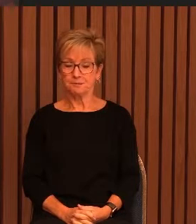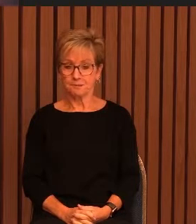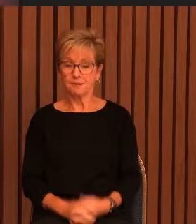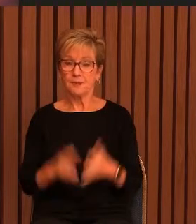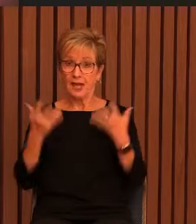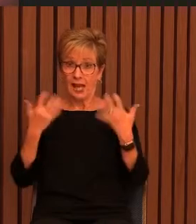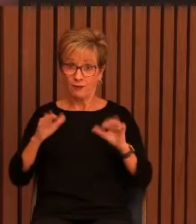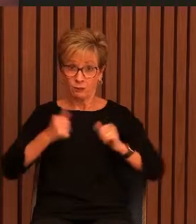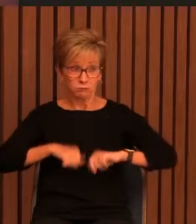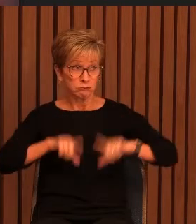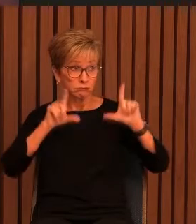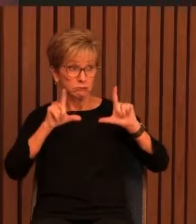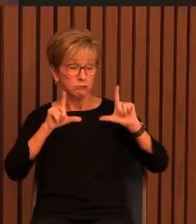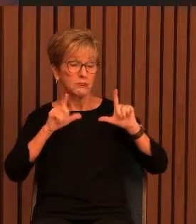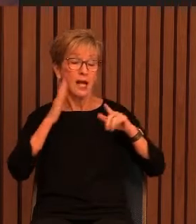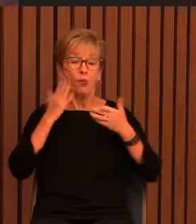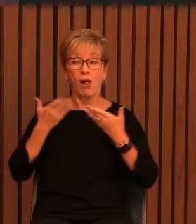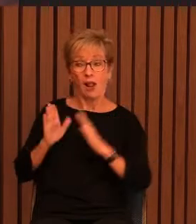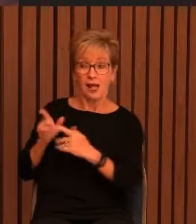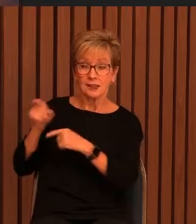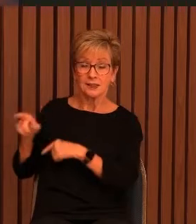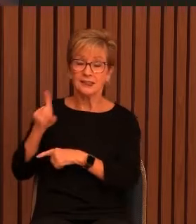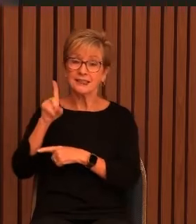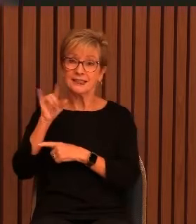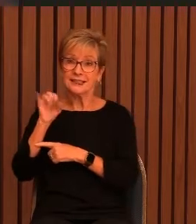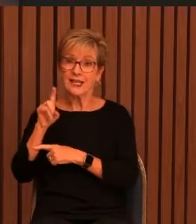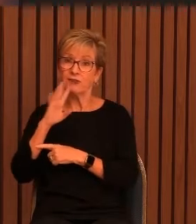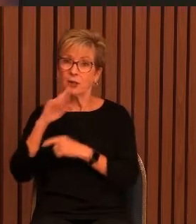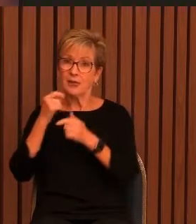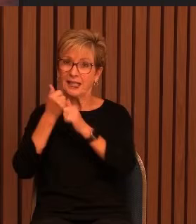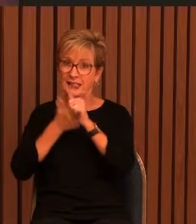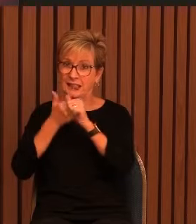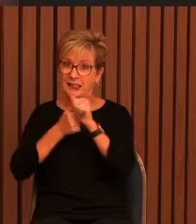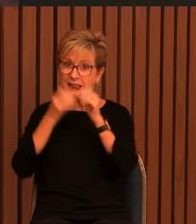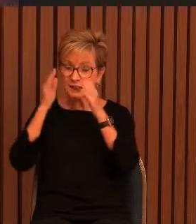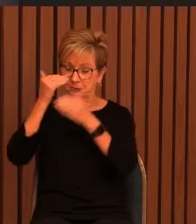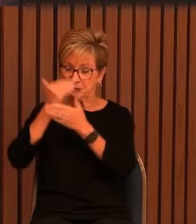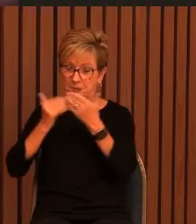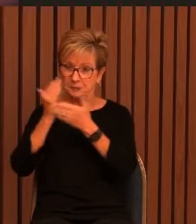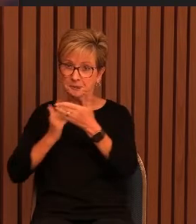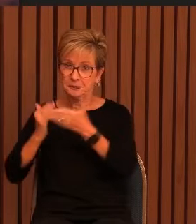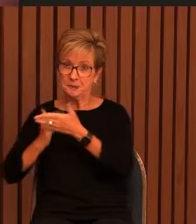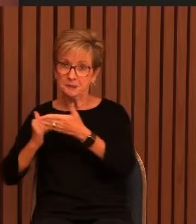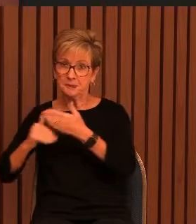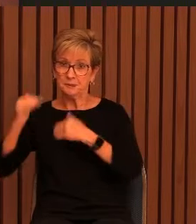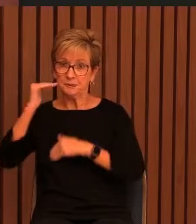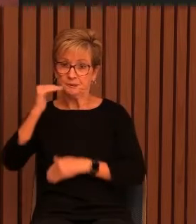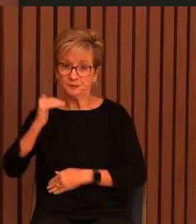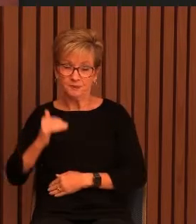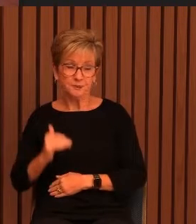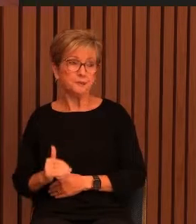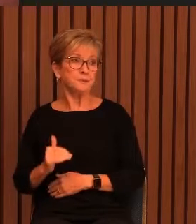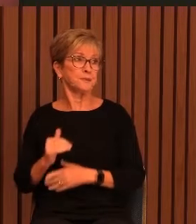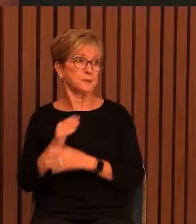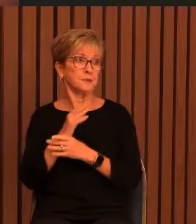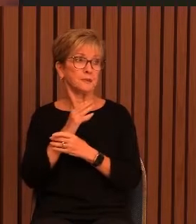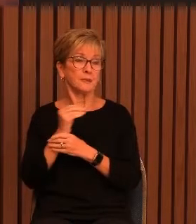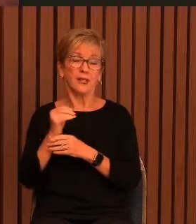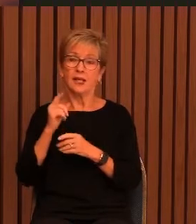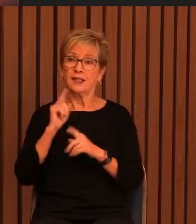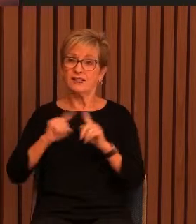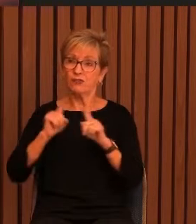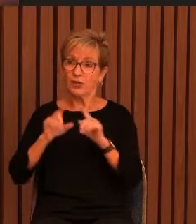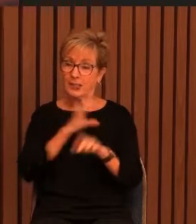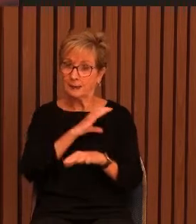And once we get that pulled up, I'll let David kind of talk about the individual pieces, but we thought this would be something that could help the curriculum